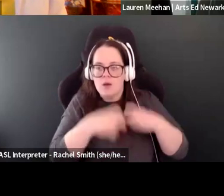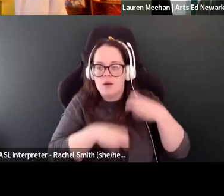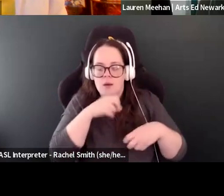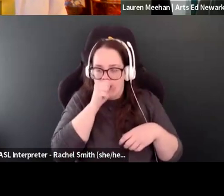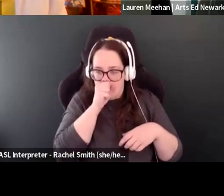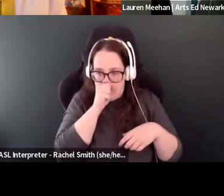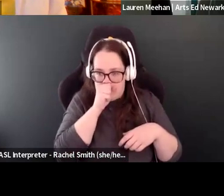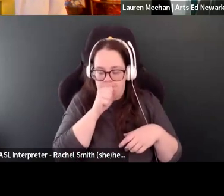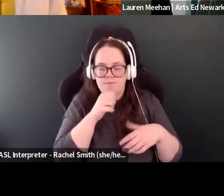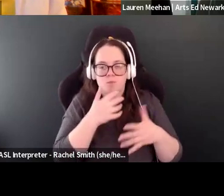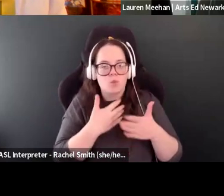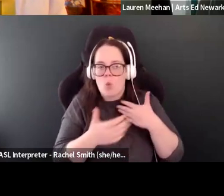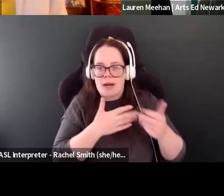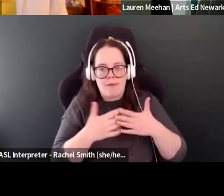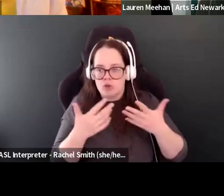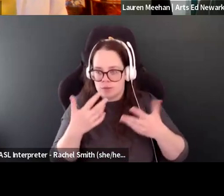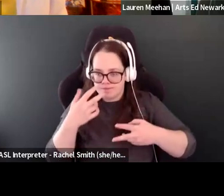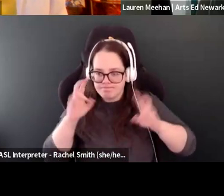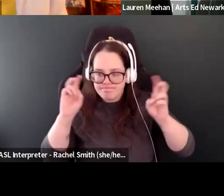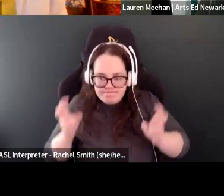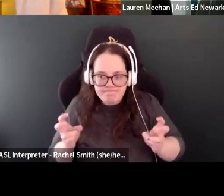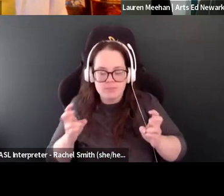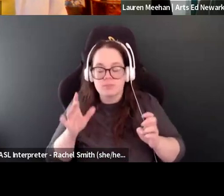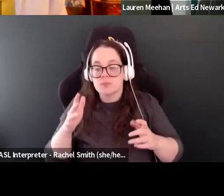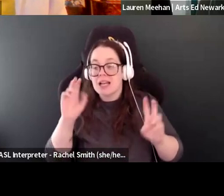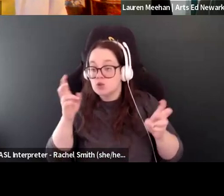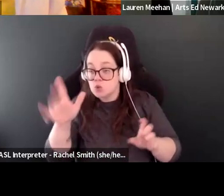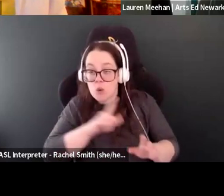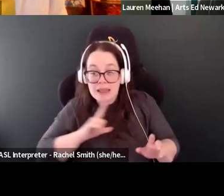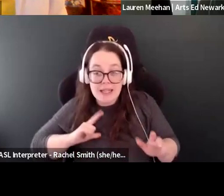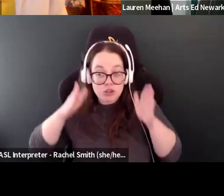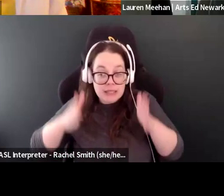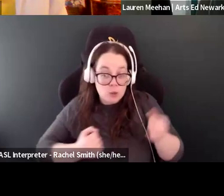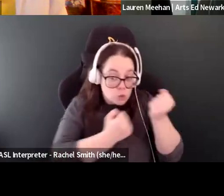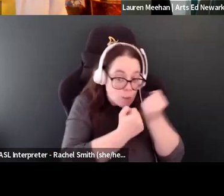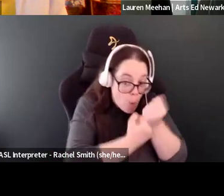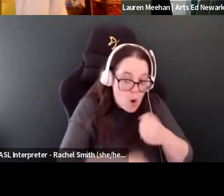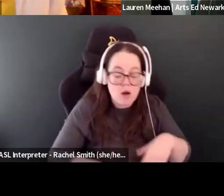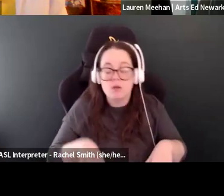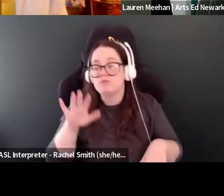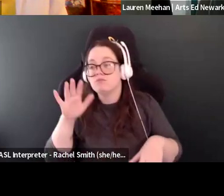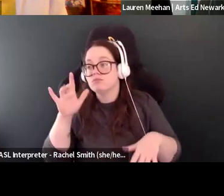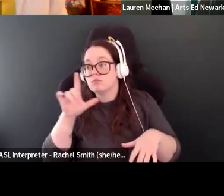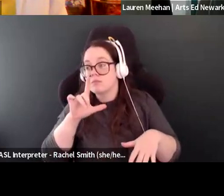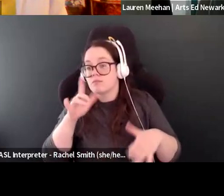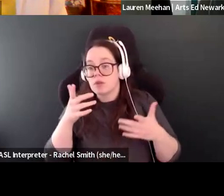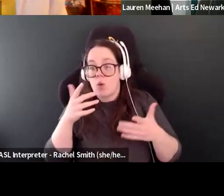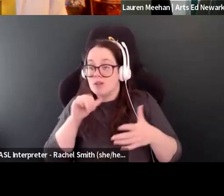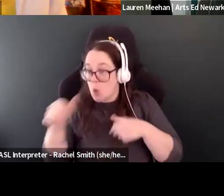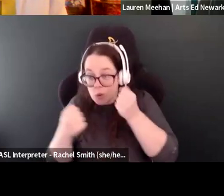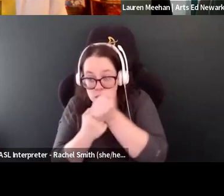your legislators support, and to be able to get them, kind